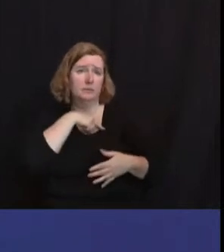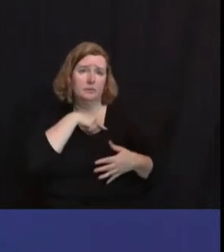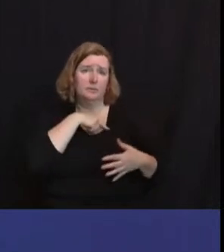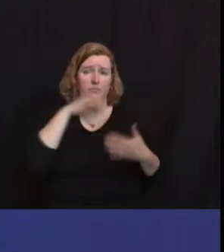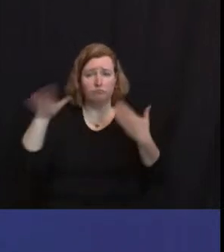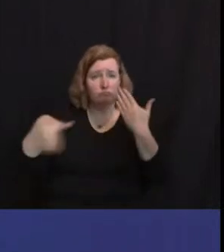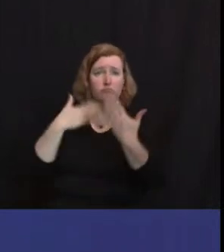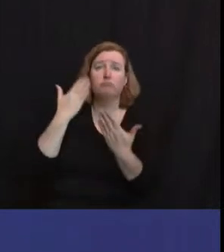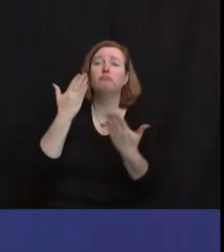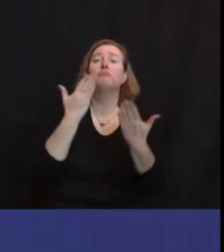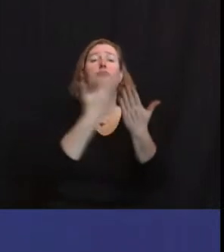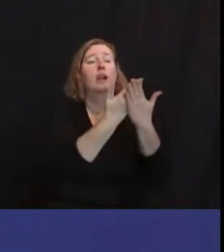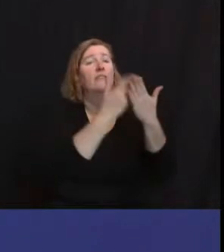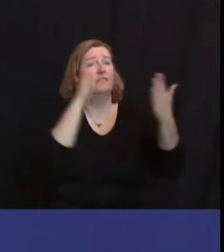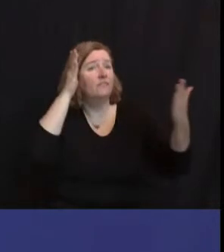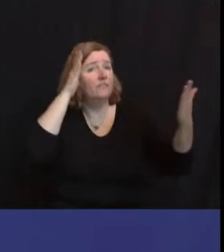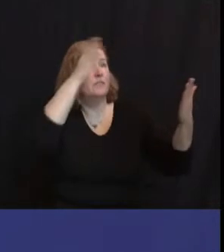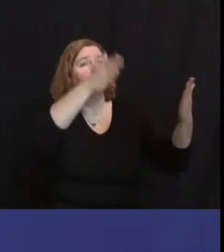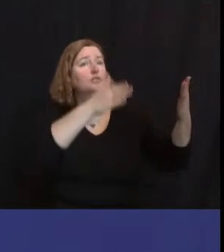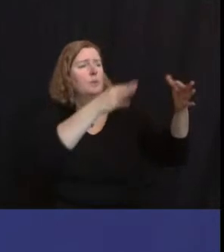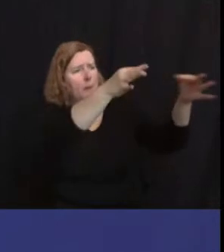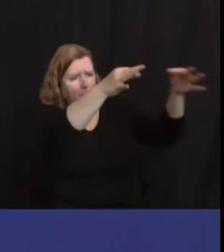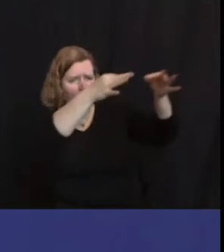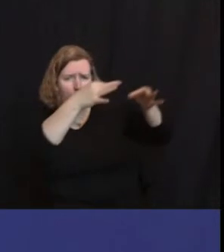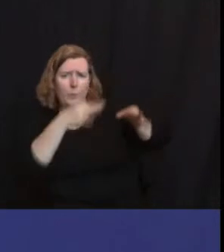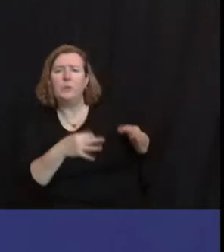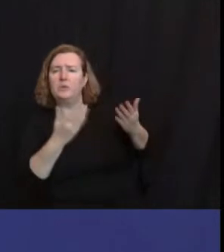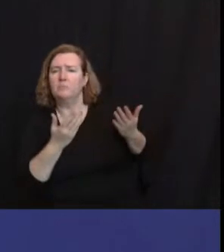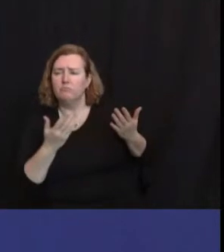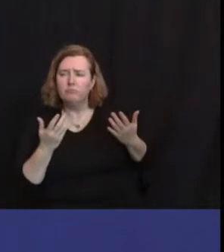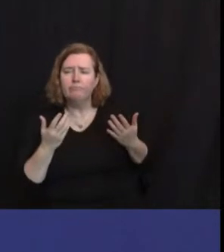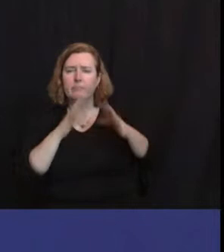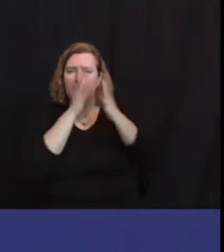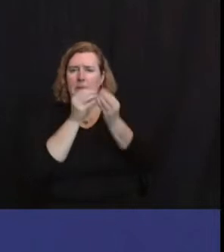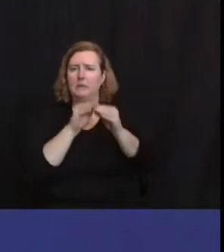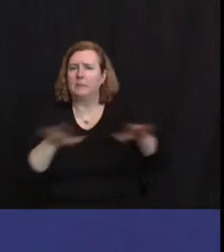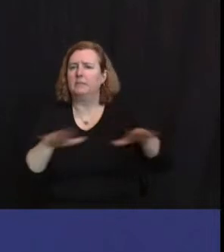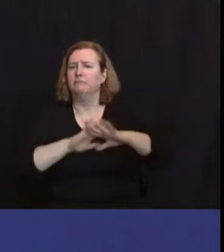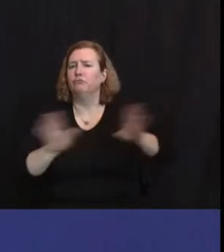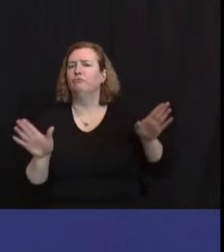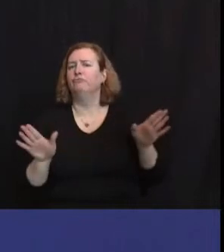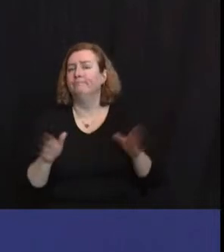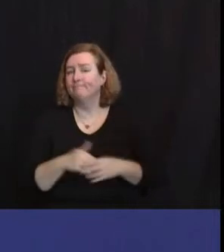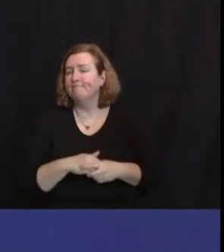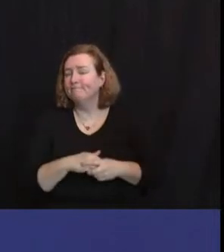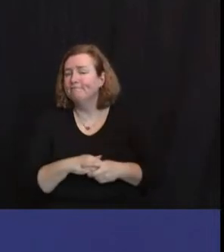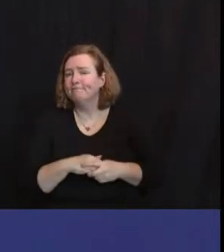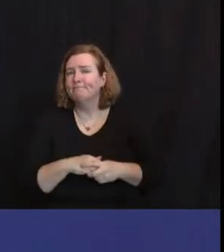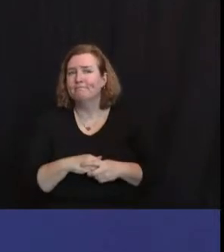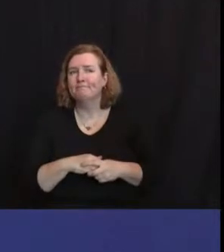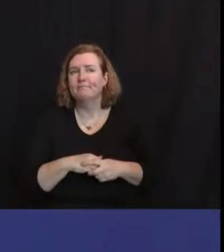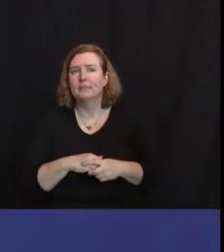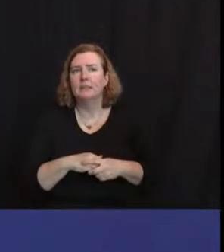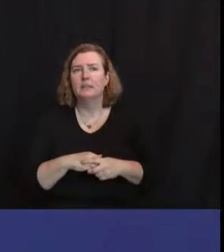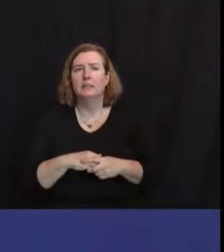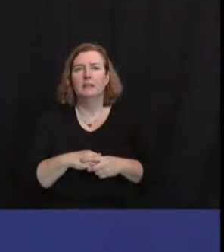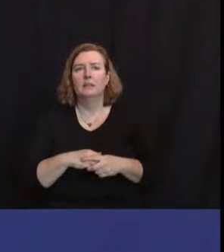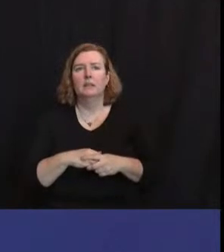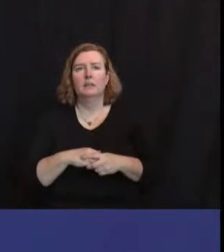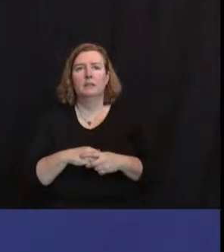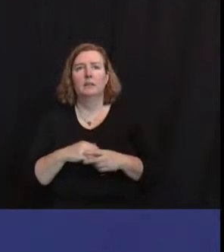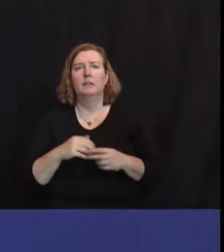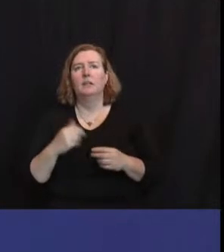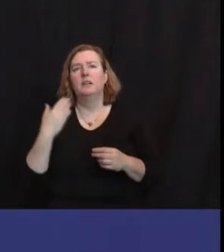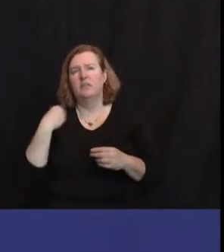later. I think we'll be back to our regular schedule as we've been. Thursday will be virtual. And at least